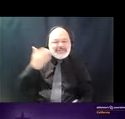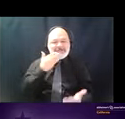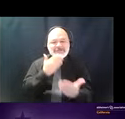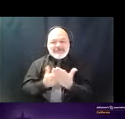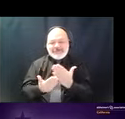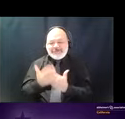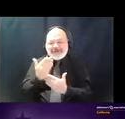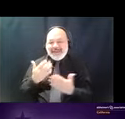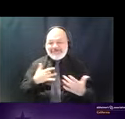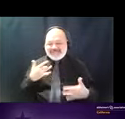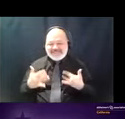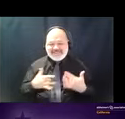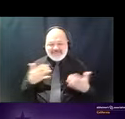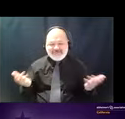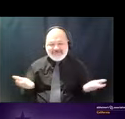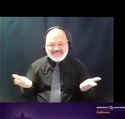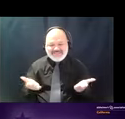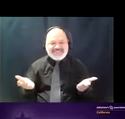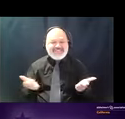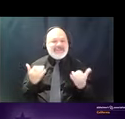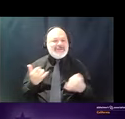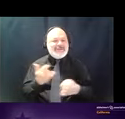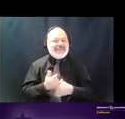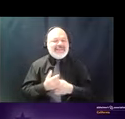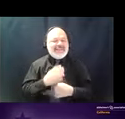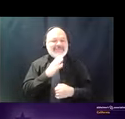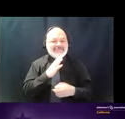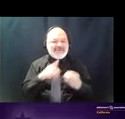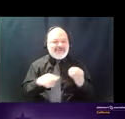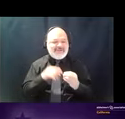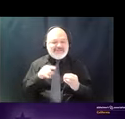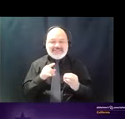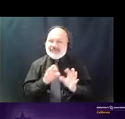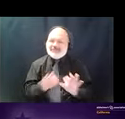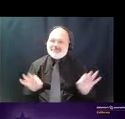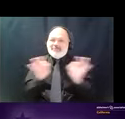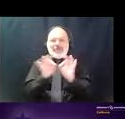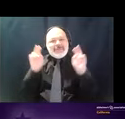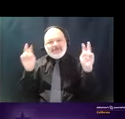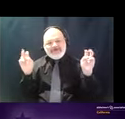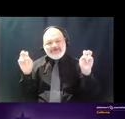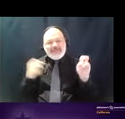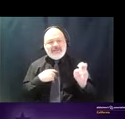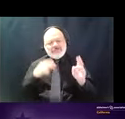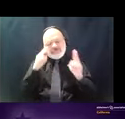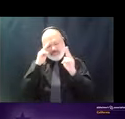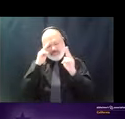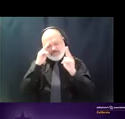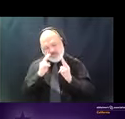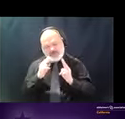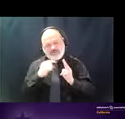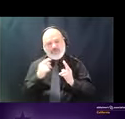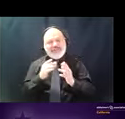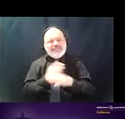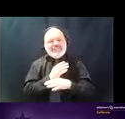everyone. I'm so excited to be here with you today and to speak to you about this very important topic. I'm honored to be here and share the platform